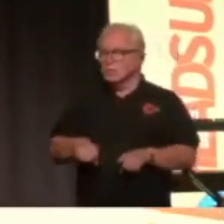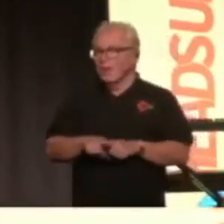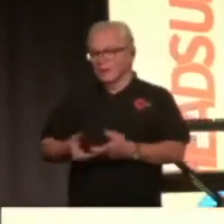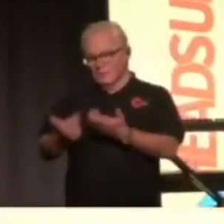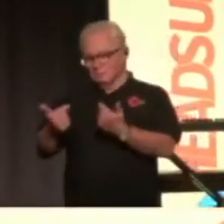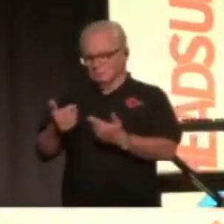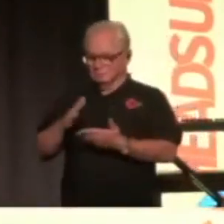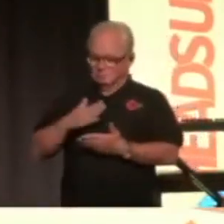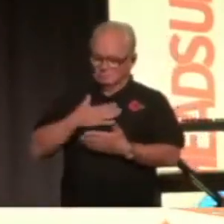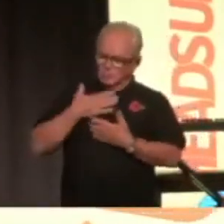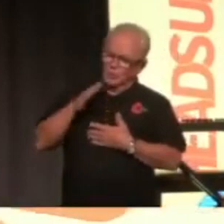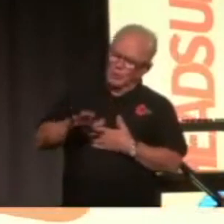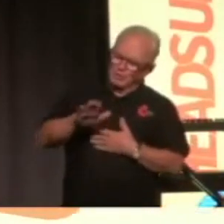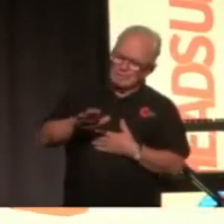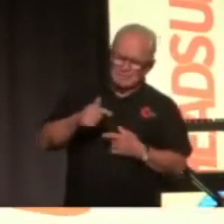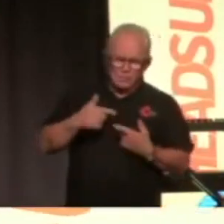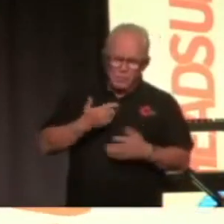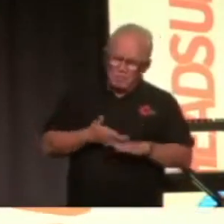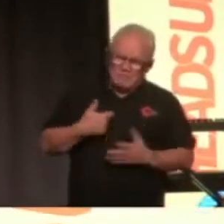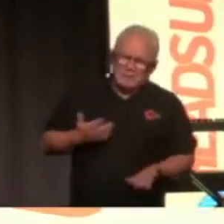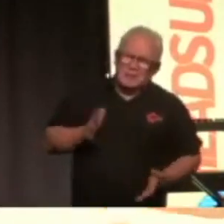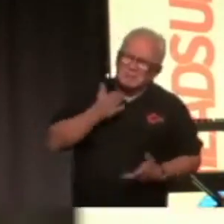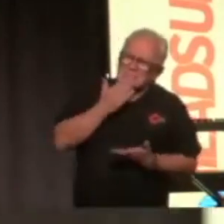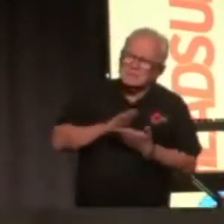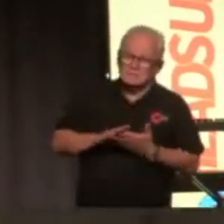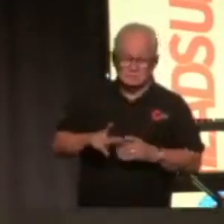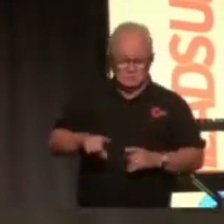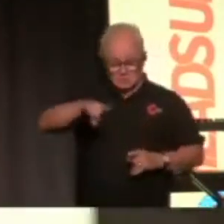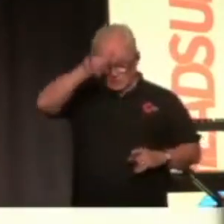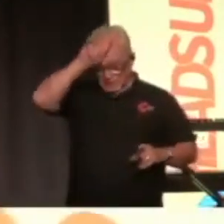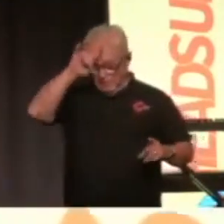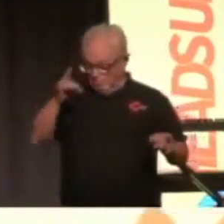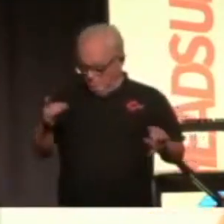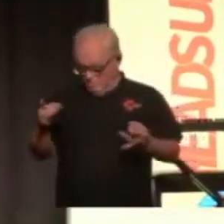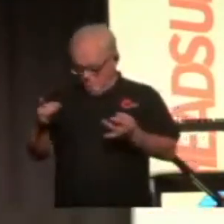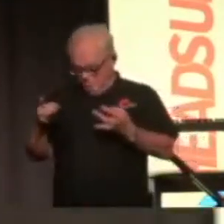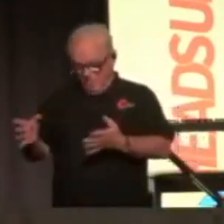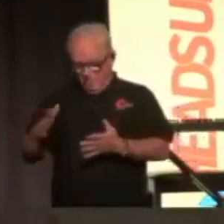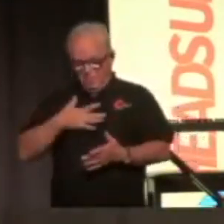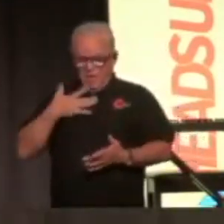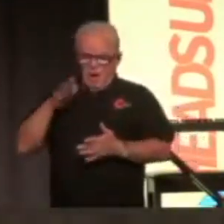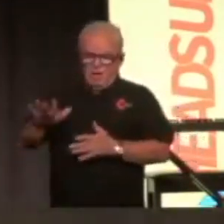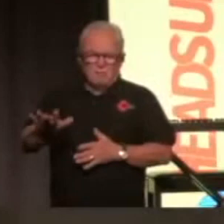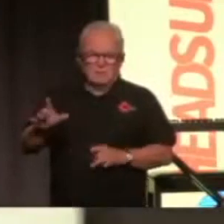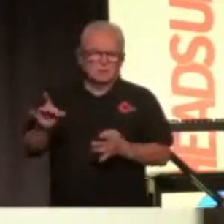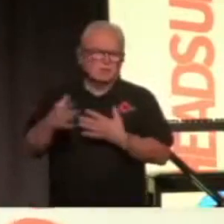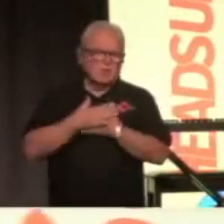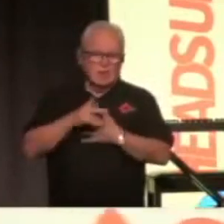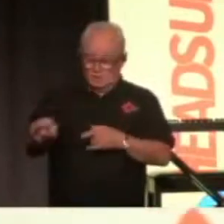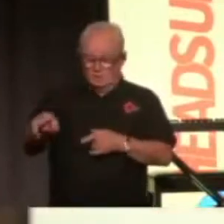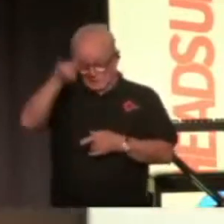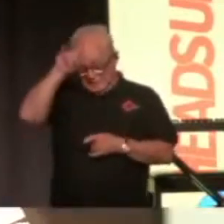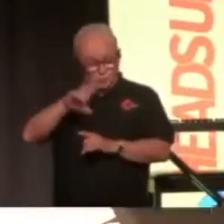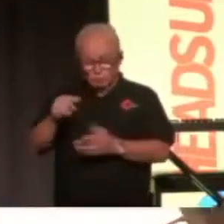of compassion. Have you no compassion? The devil has no compassion. Not only has he no truth,